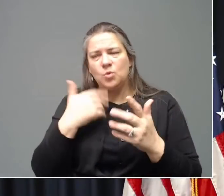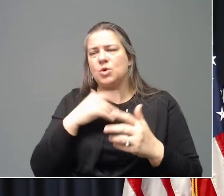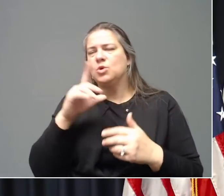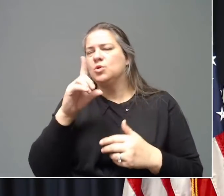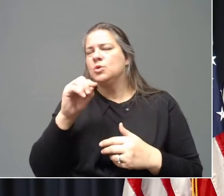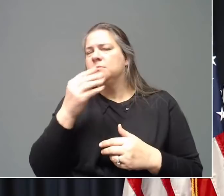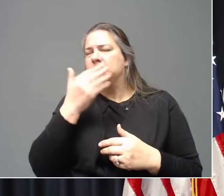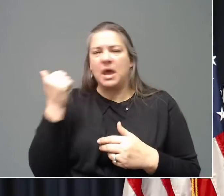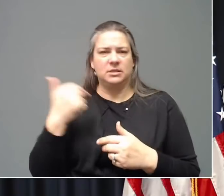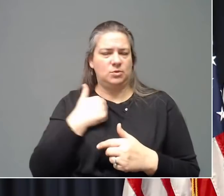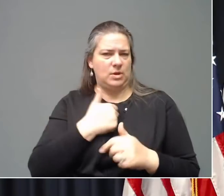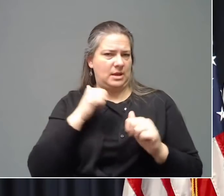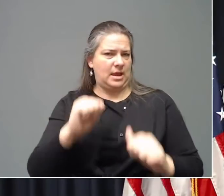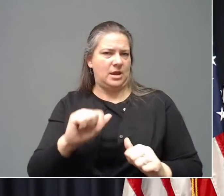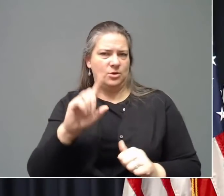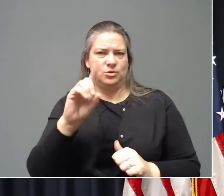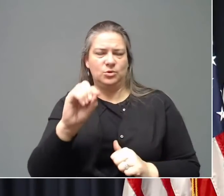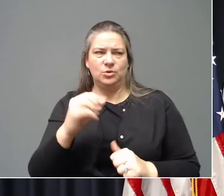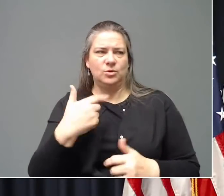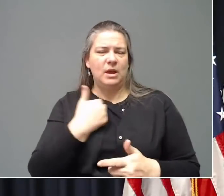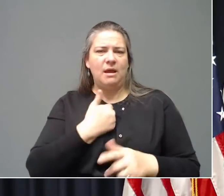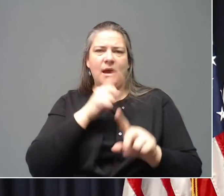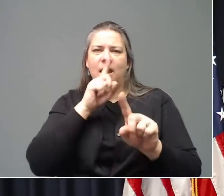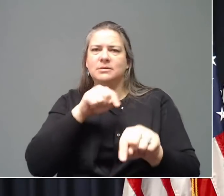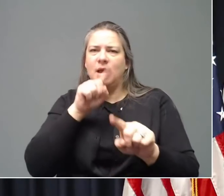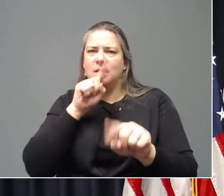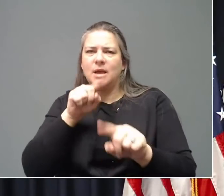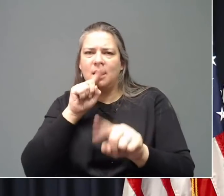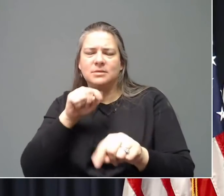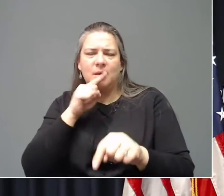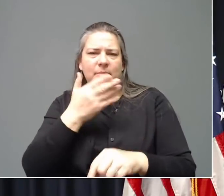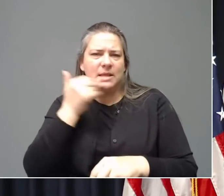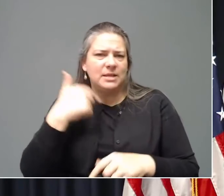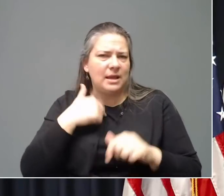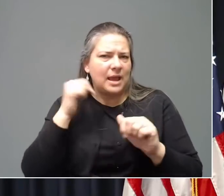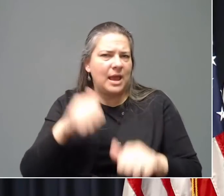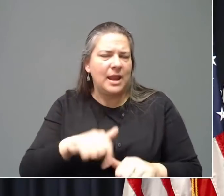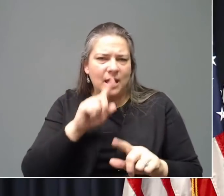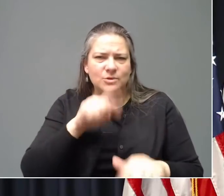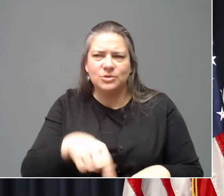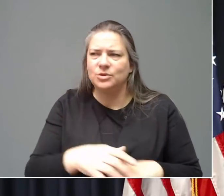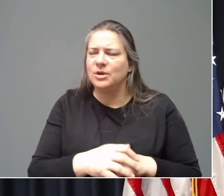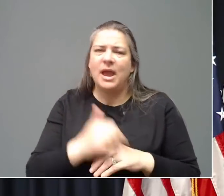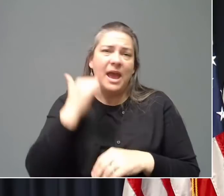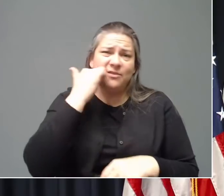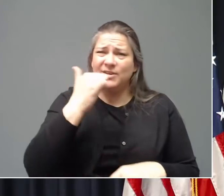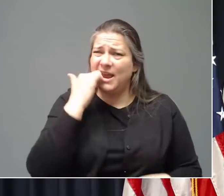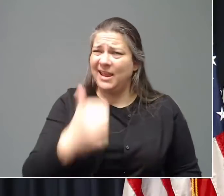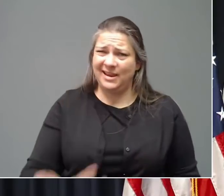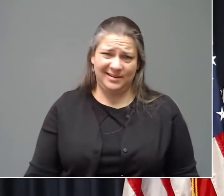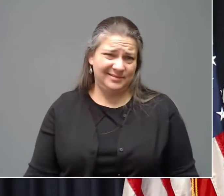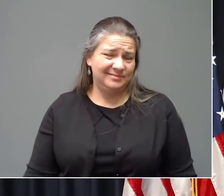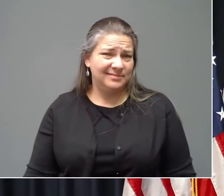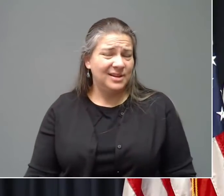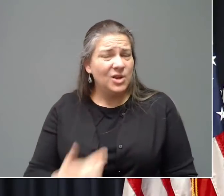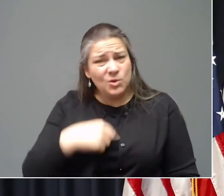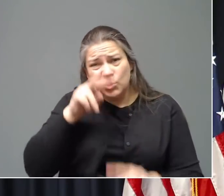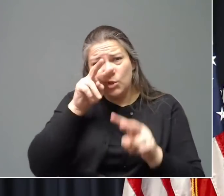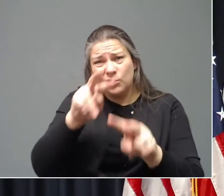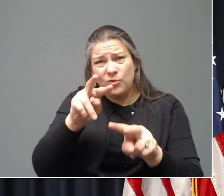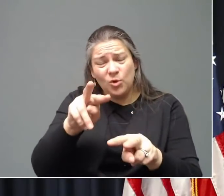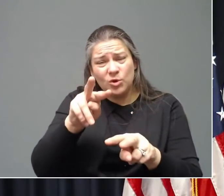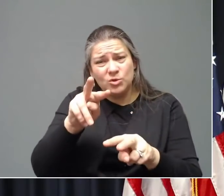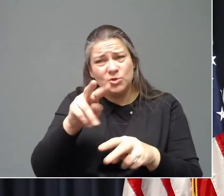we can to answer any and every question in an open way every day. So we look forward to continuing to try to keep